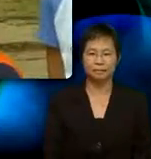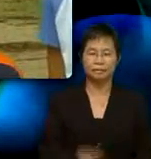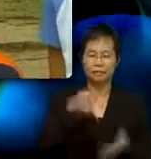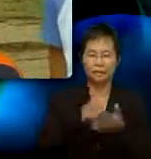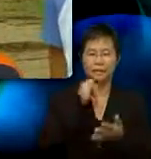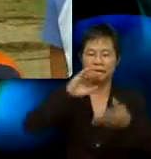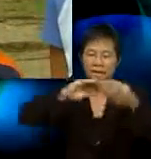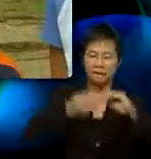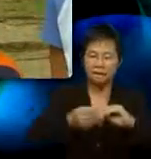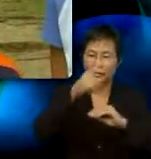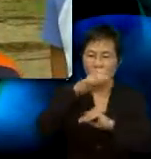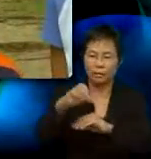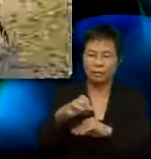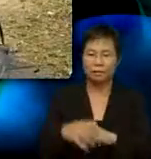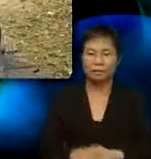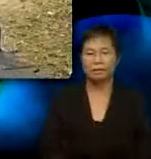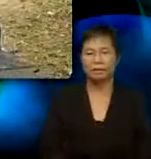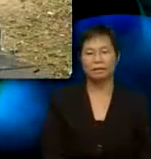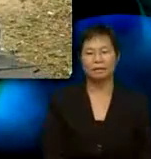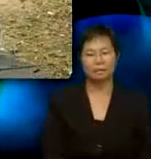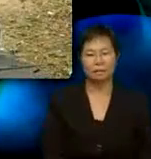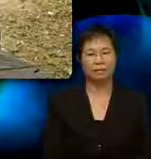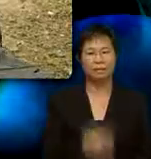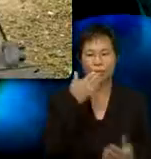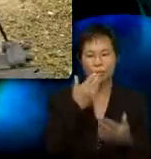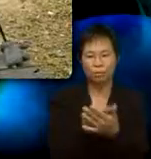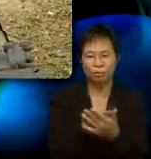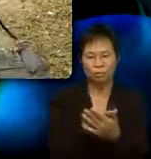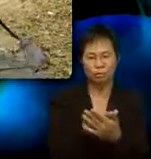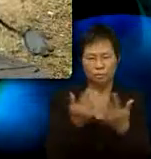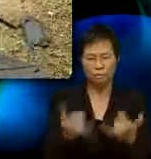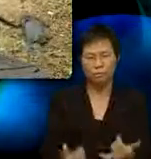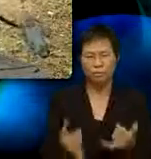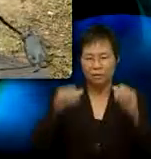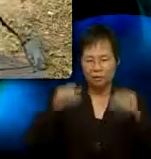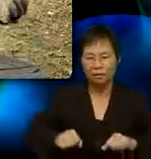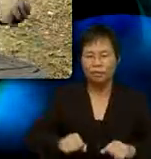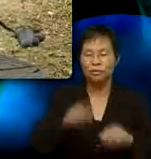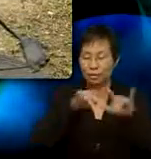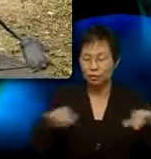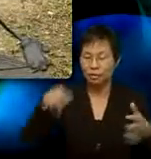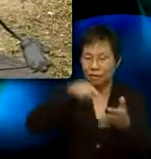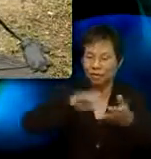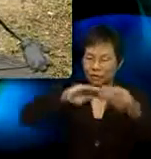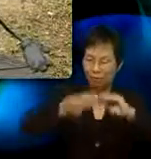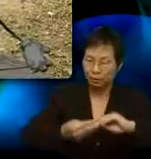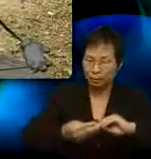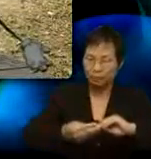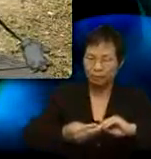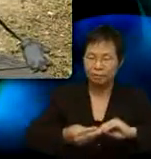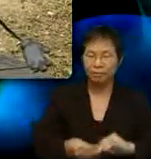It is number 100. Good. Now, can you spell these